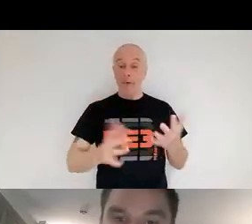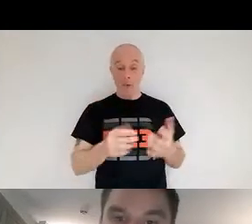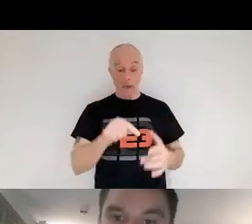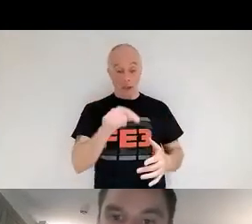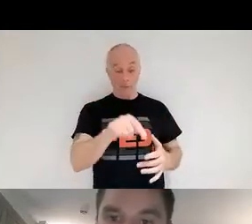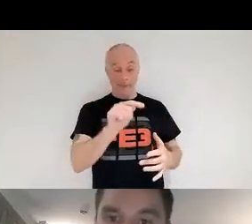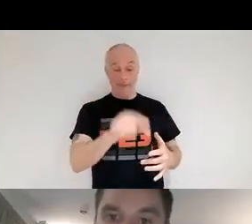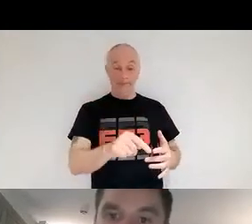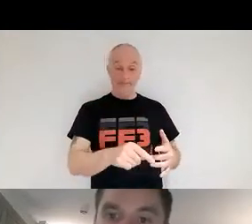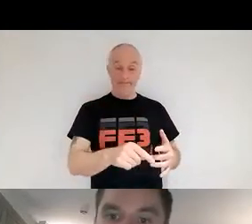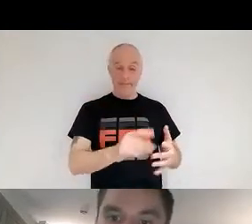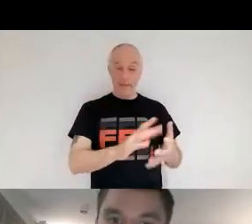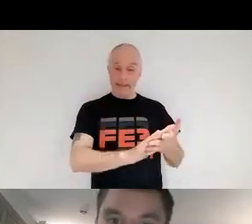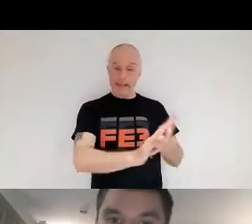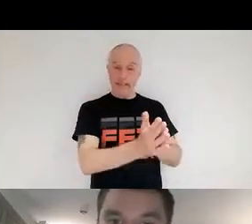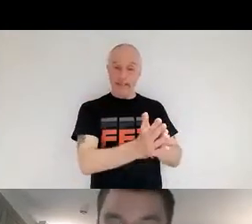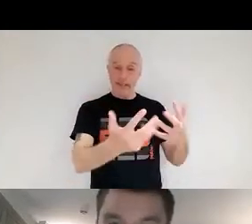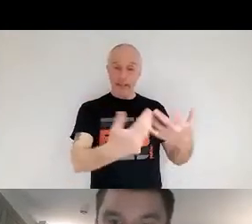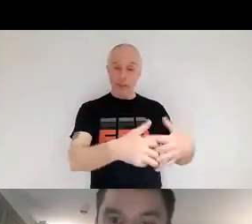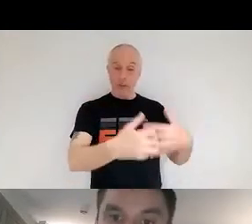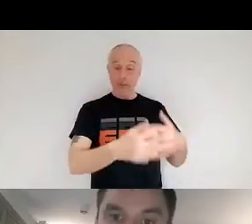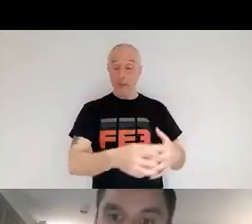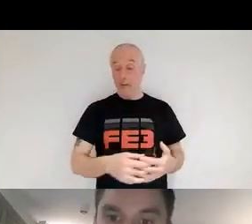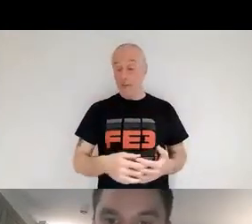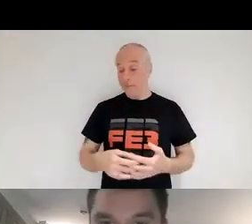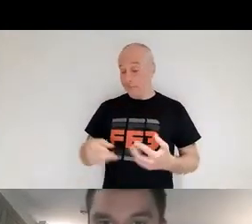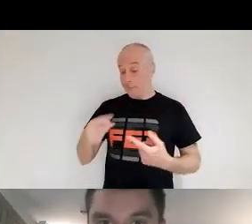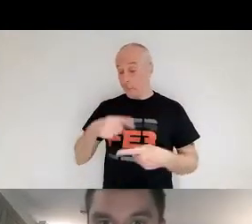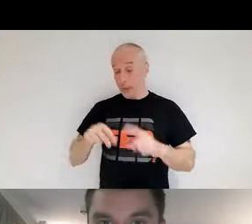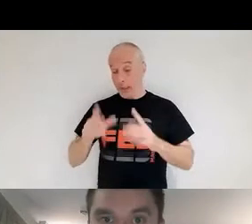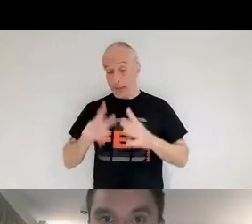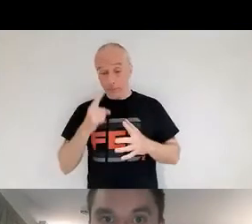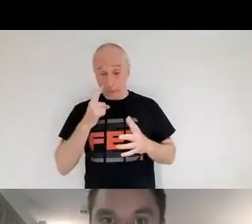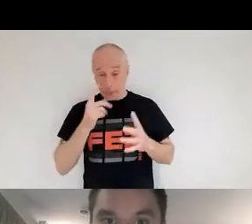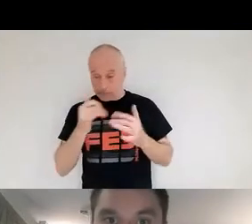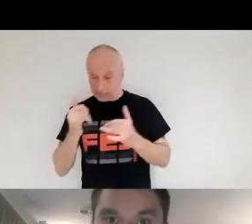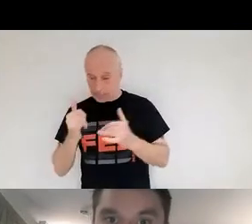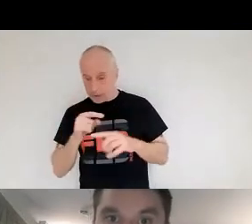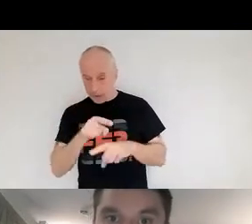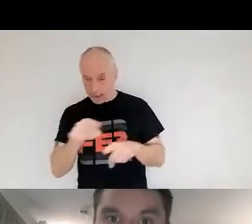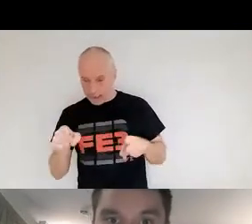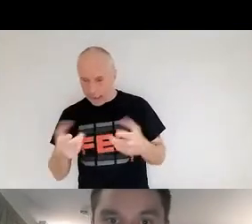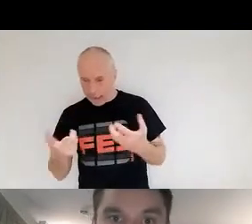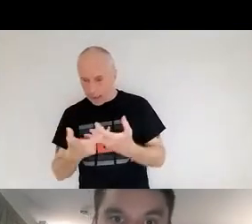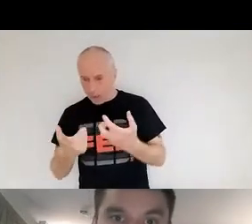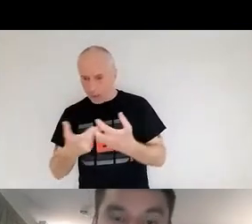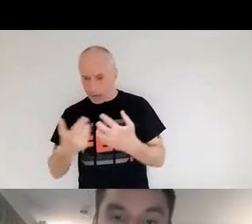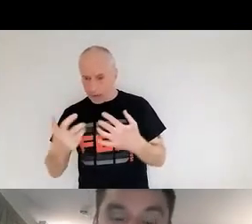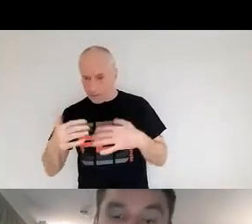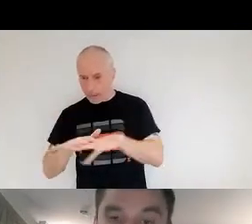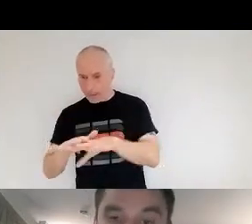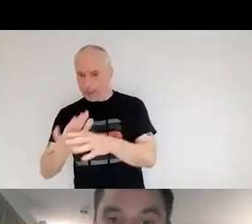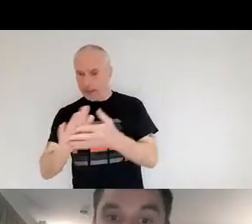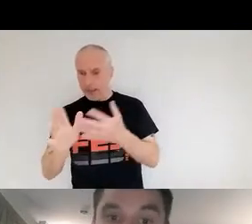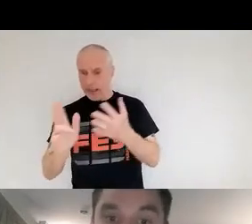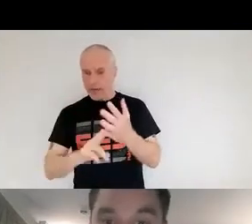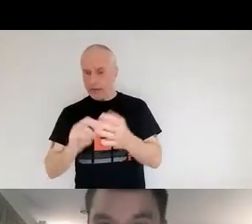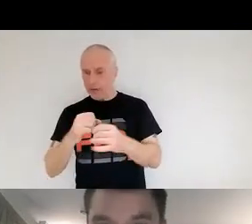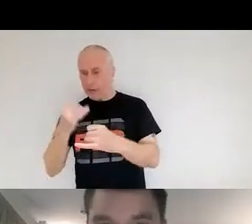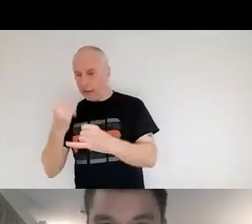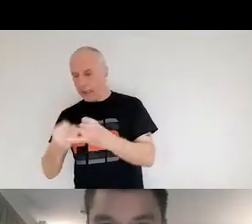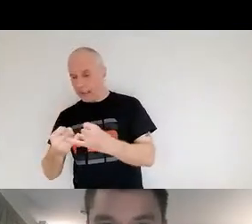had to understand how a blend may impact that pathway to be able to make an assessment of domestic